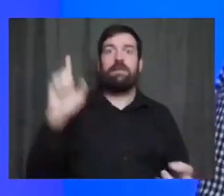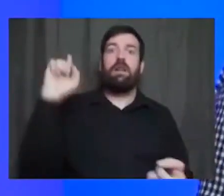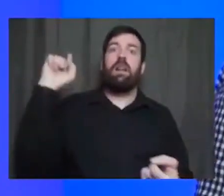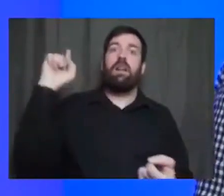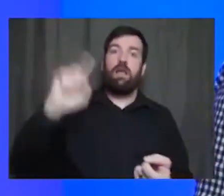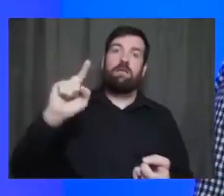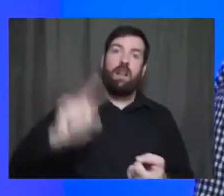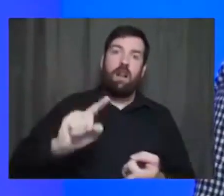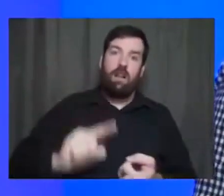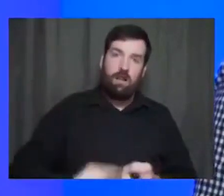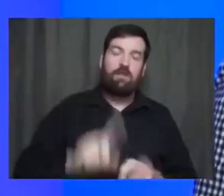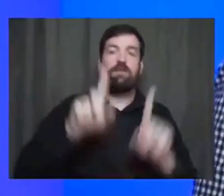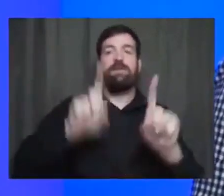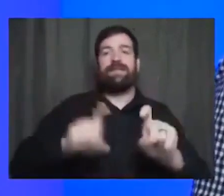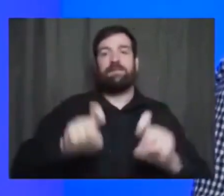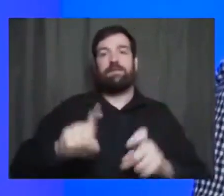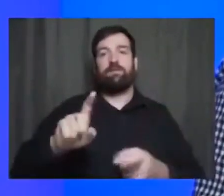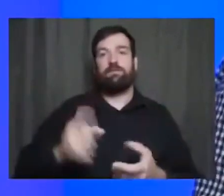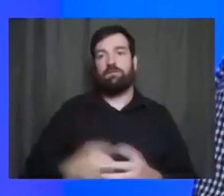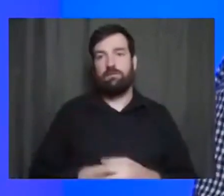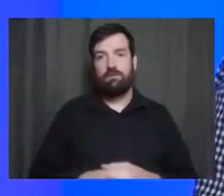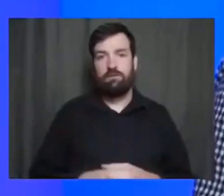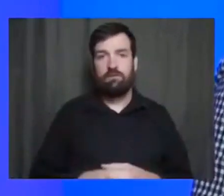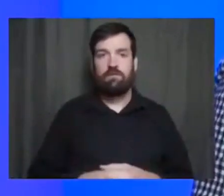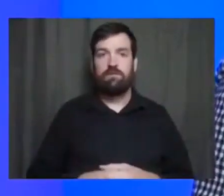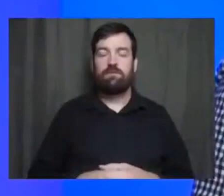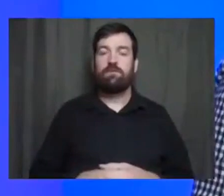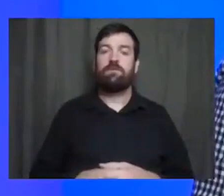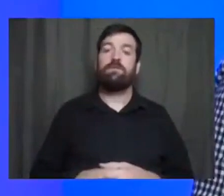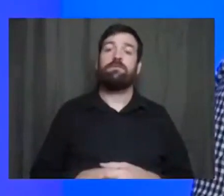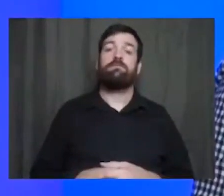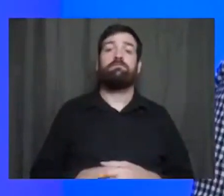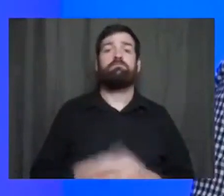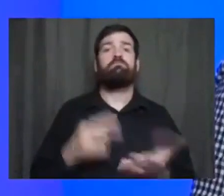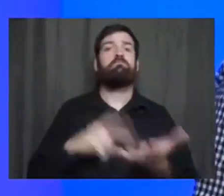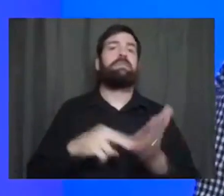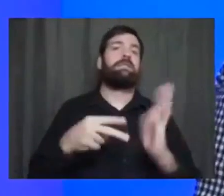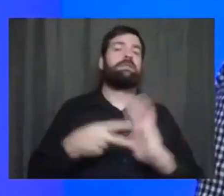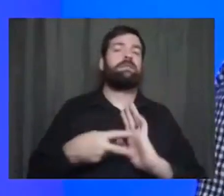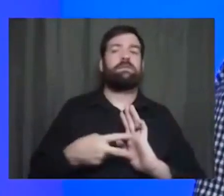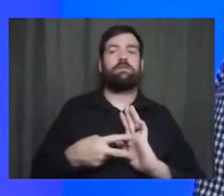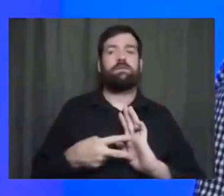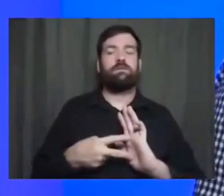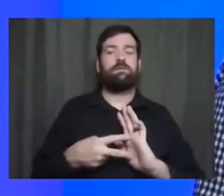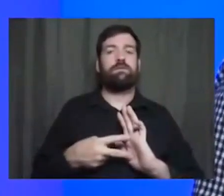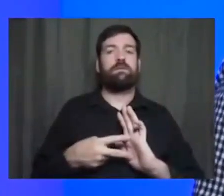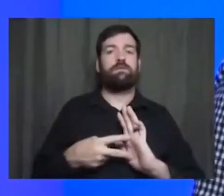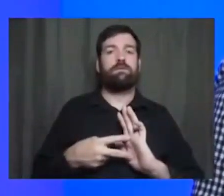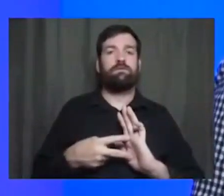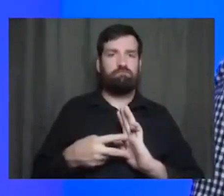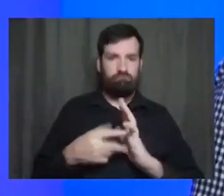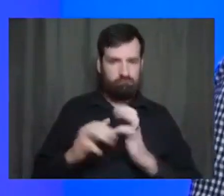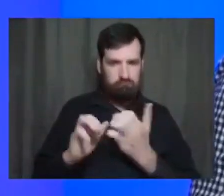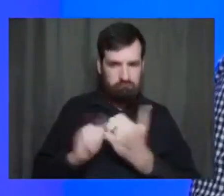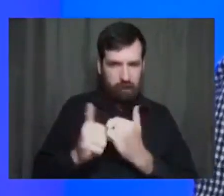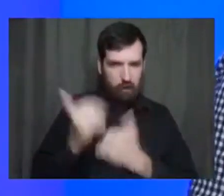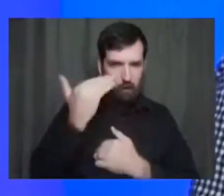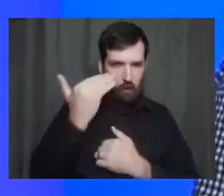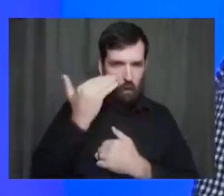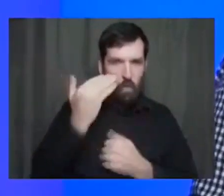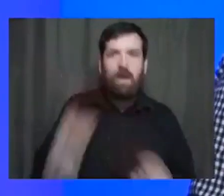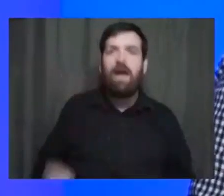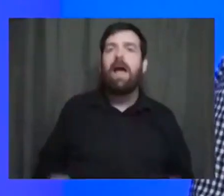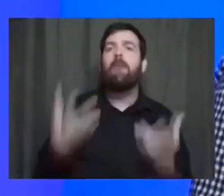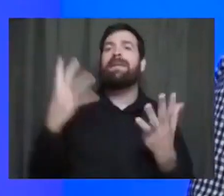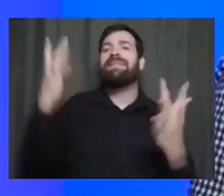overall, less numbers of testing. So then that calls into question how do we know how many people are getting sick? The good thing